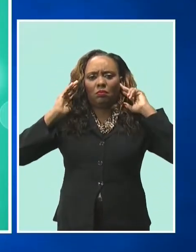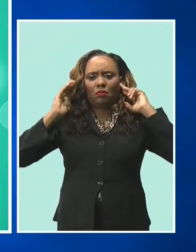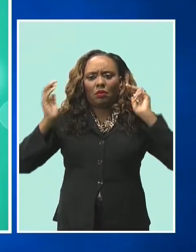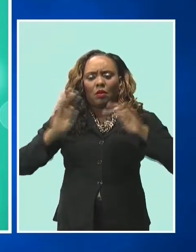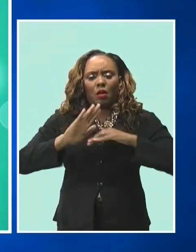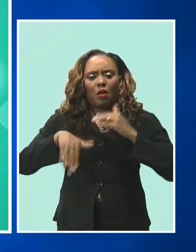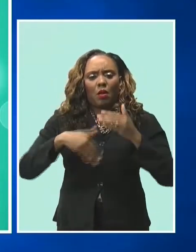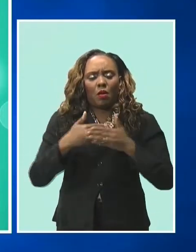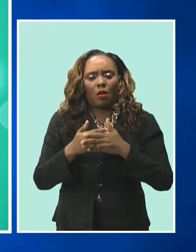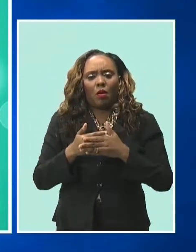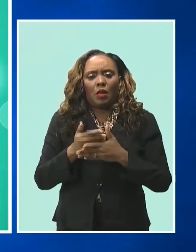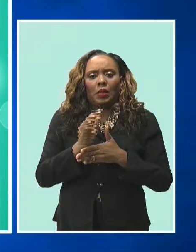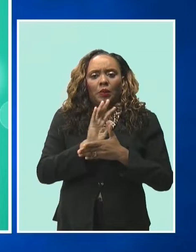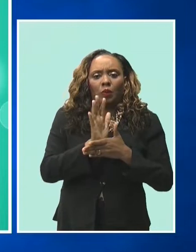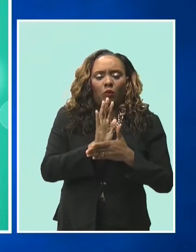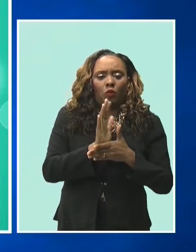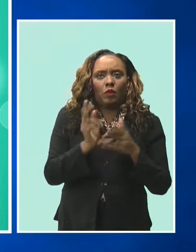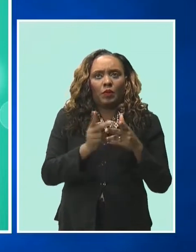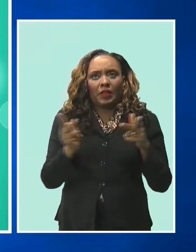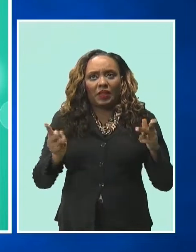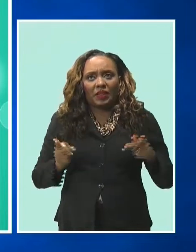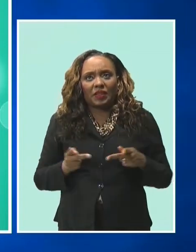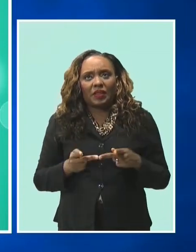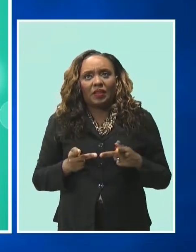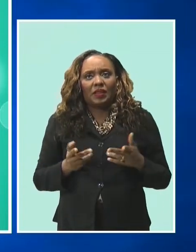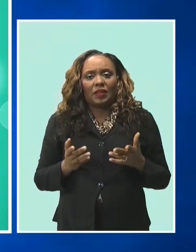cinemas, all